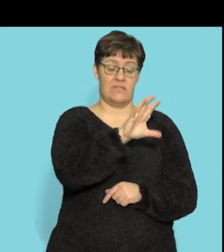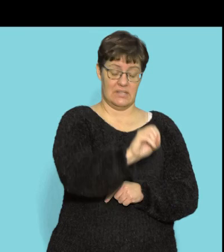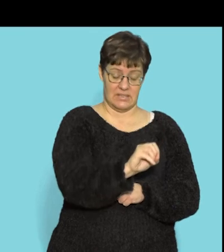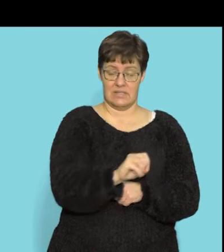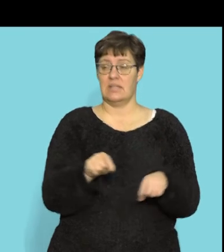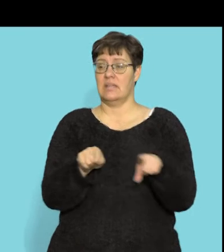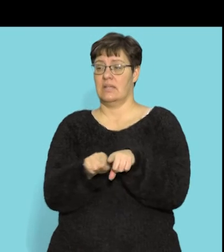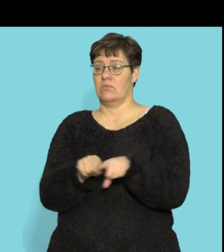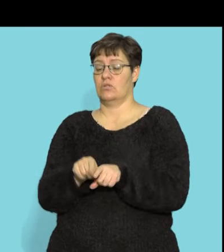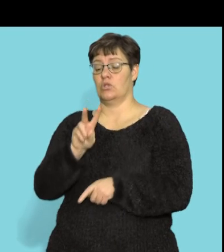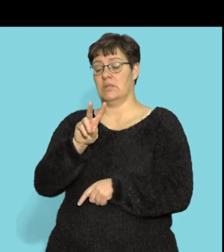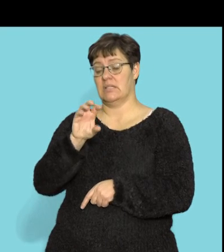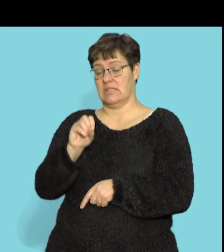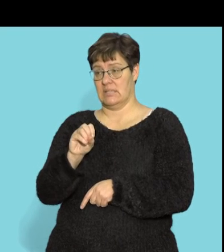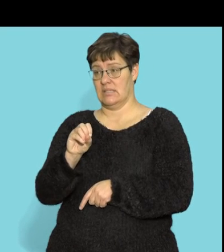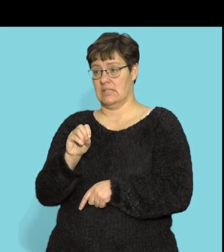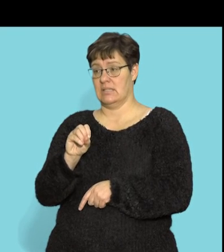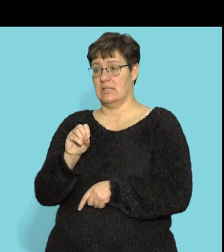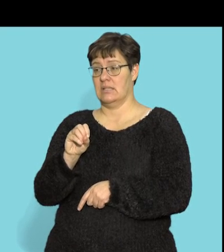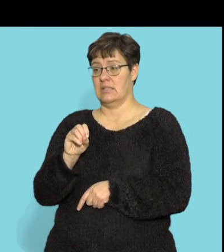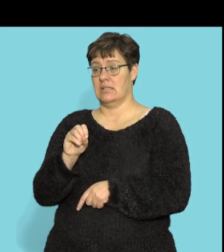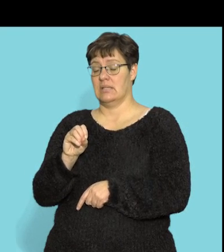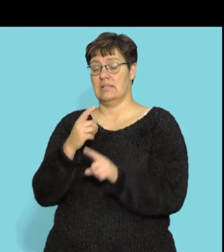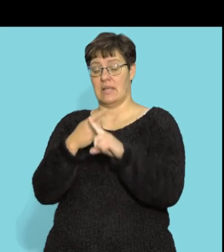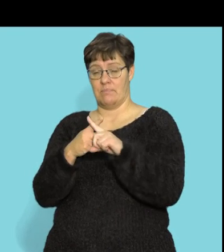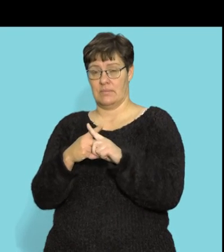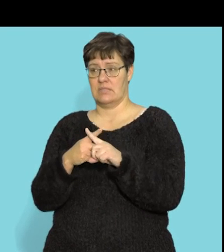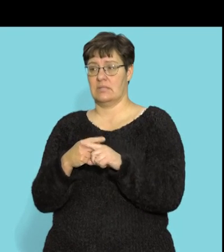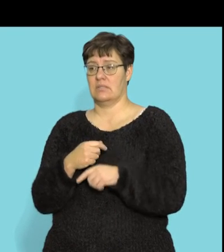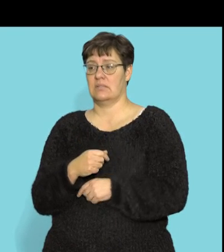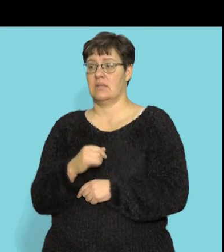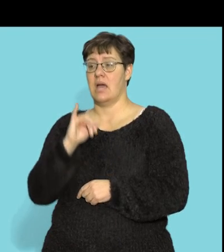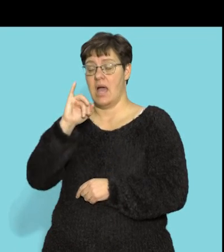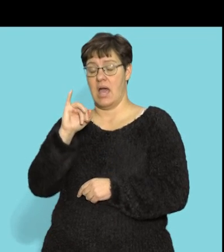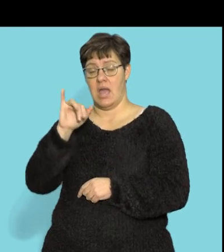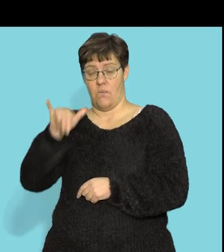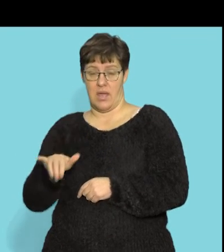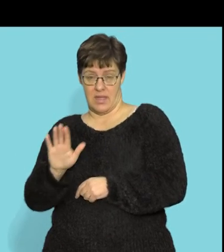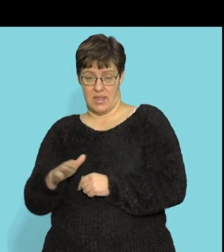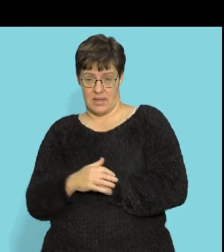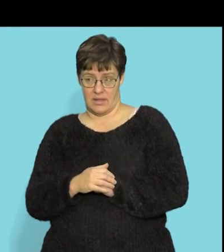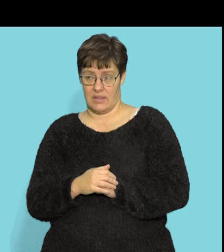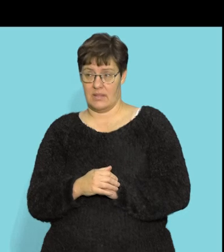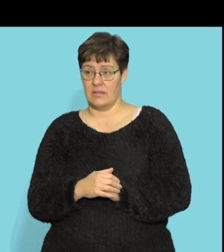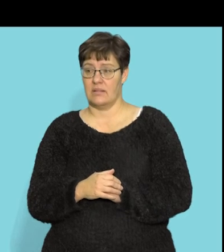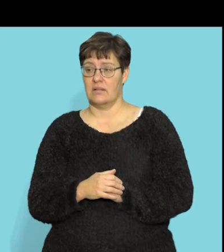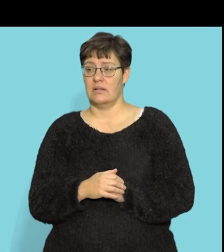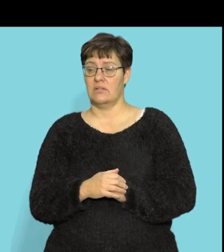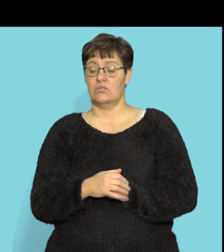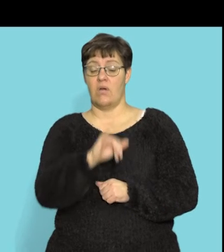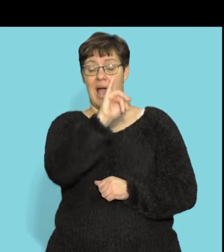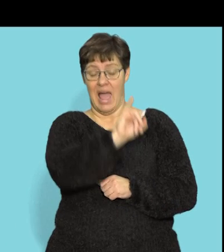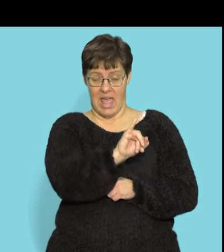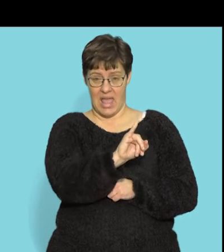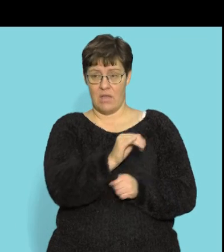okay, is equals to 20 divided, multiplied by I across Y, okay, through Y. So